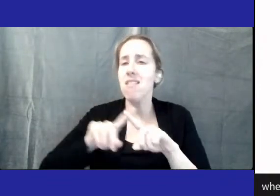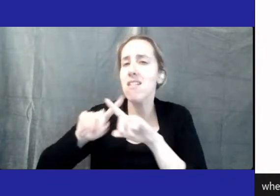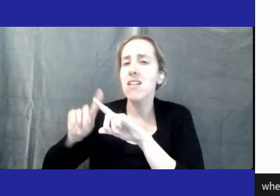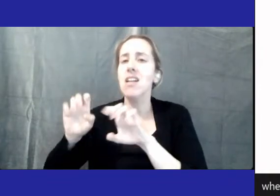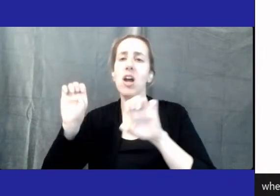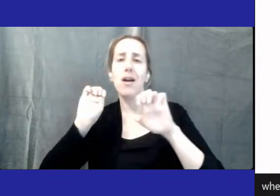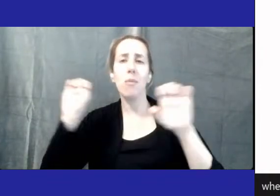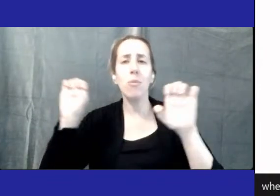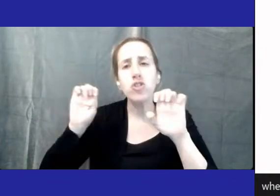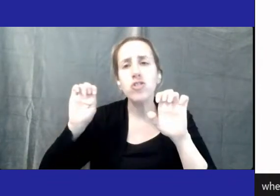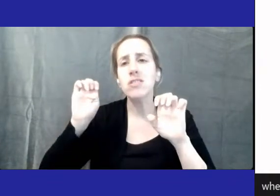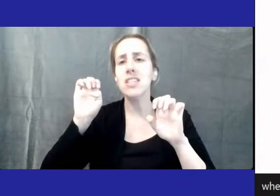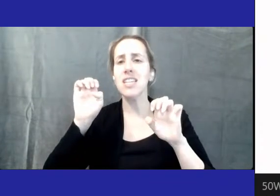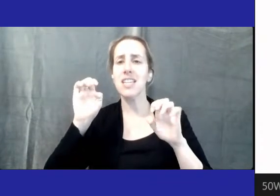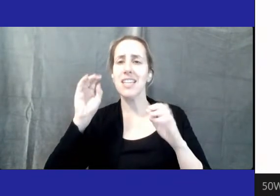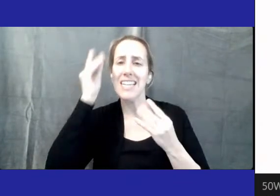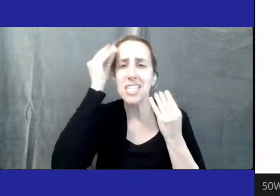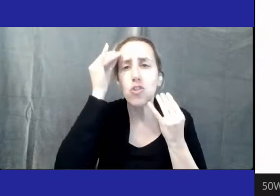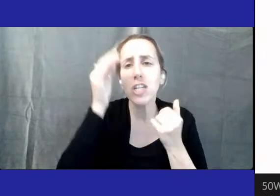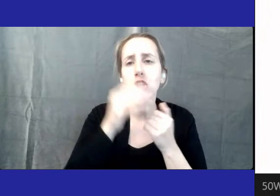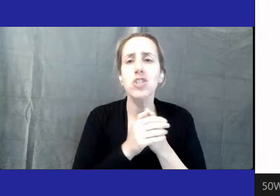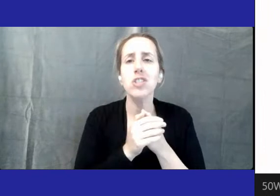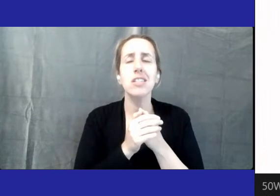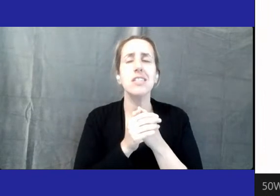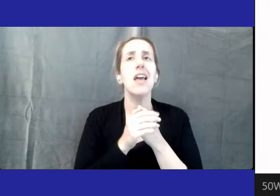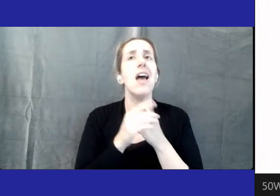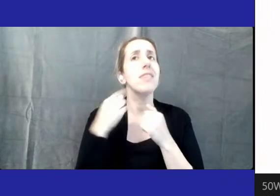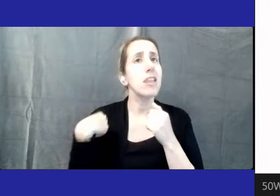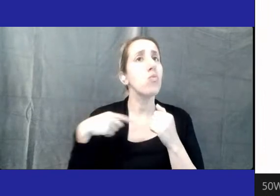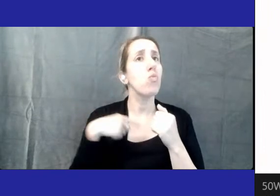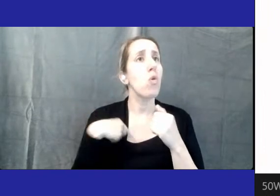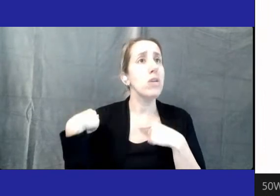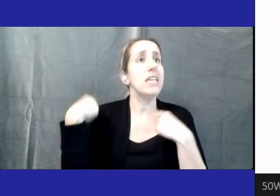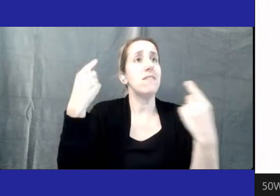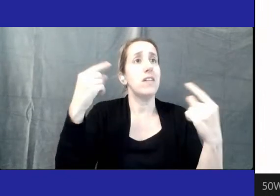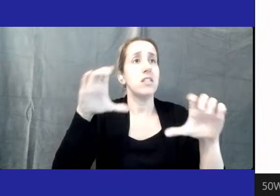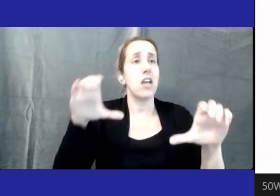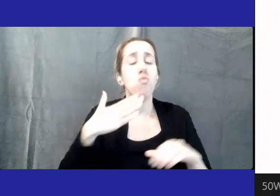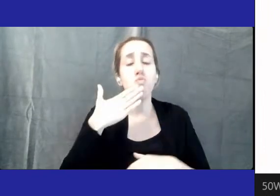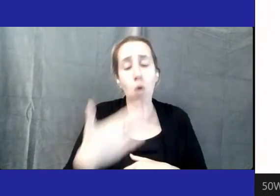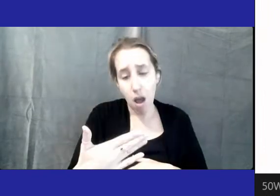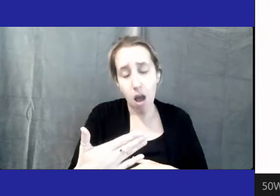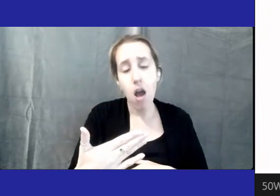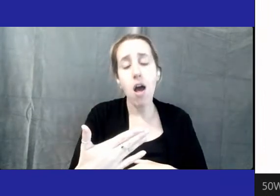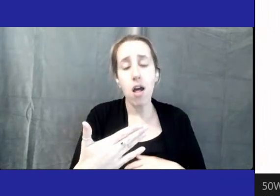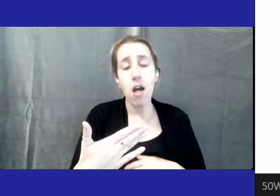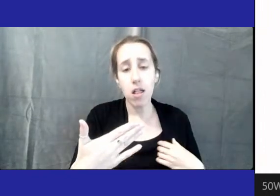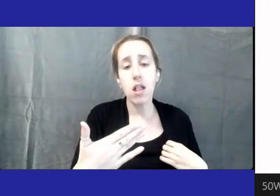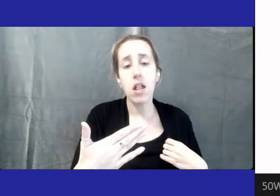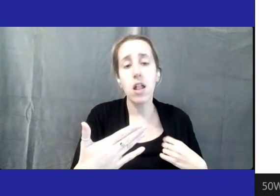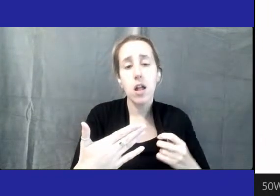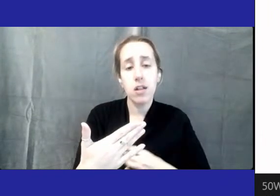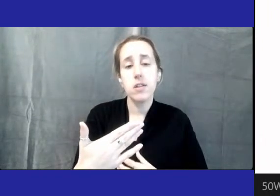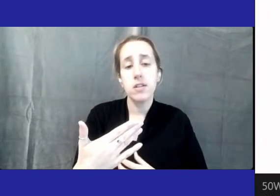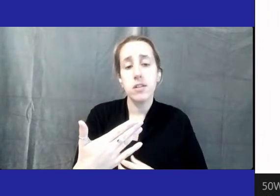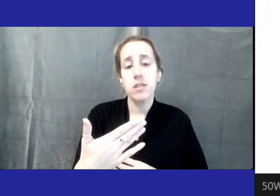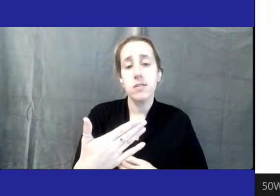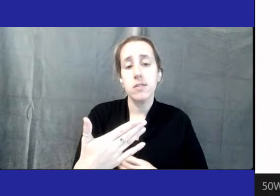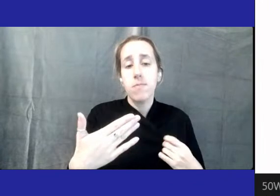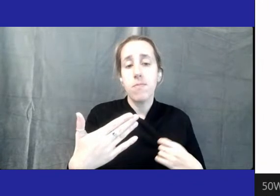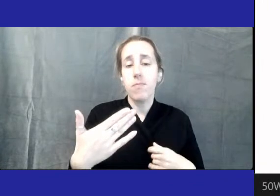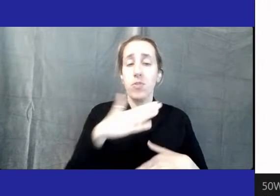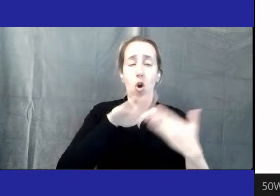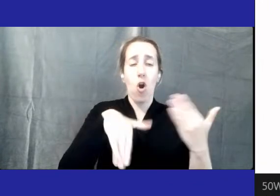I think has been done well is that you've baked all those, possibilities into